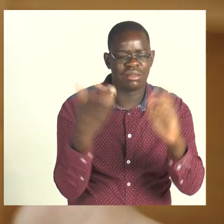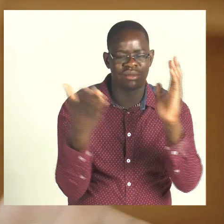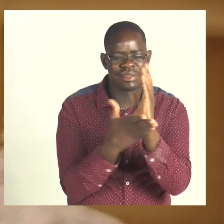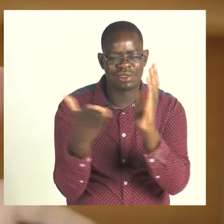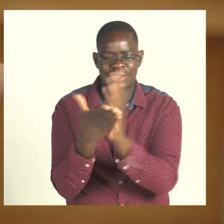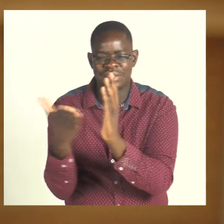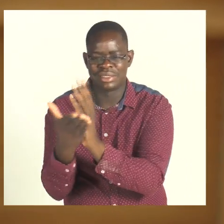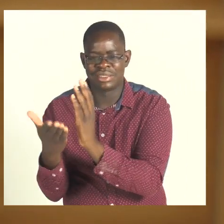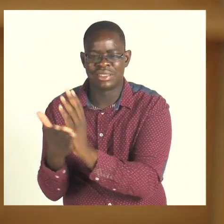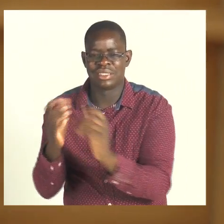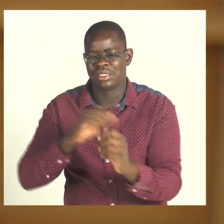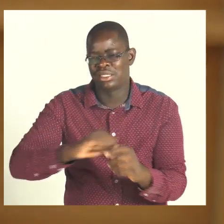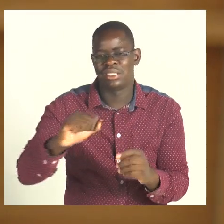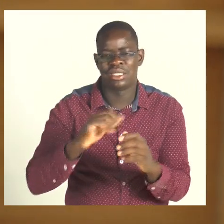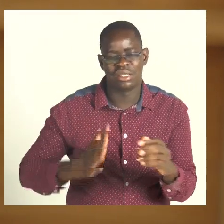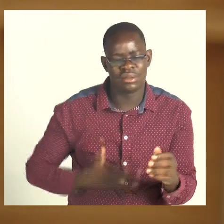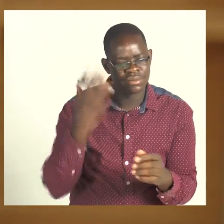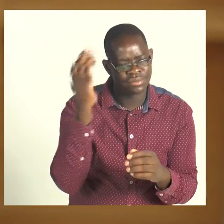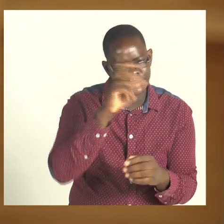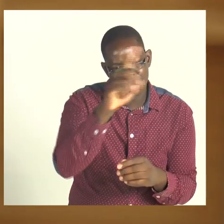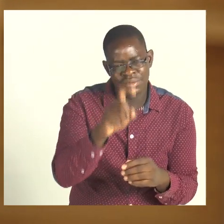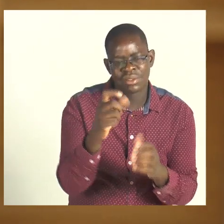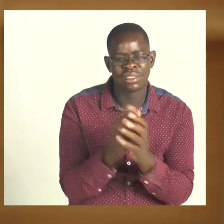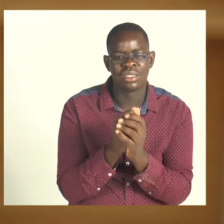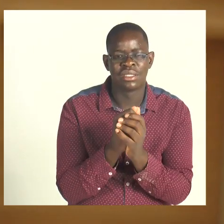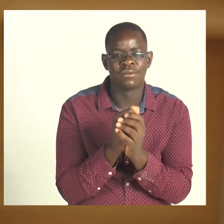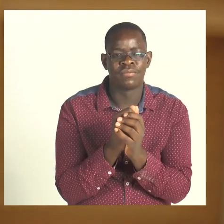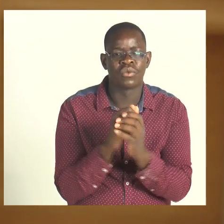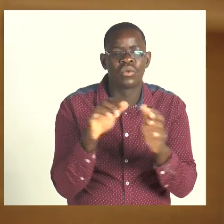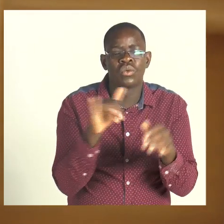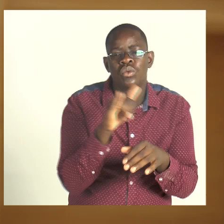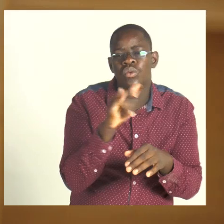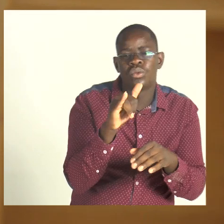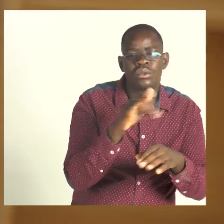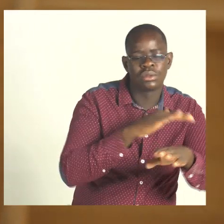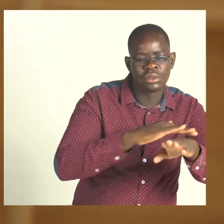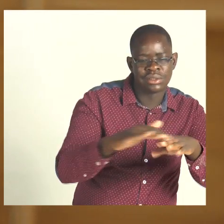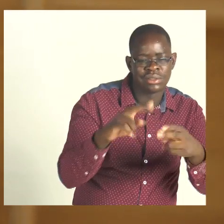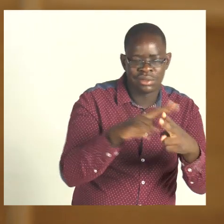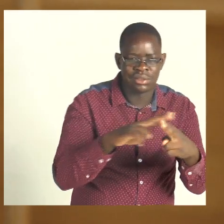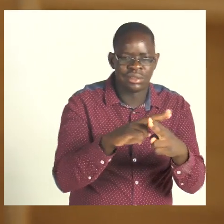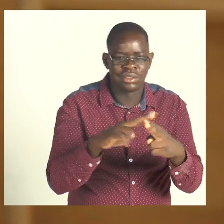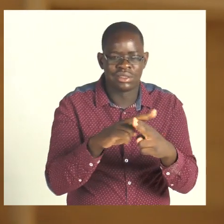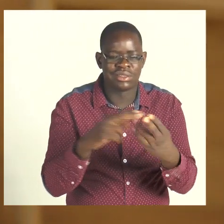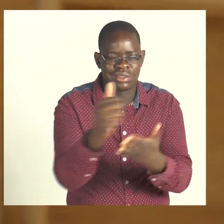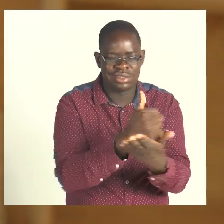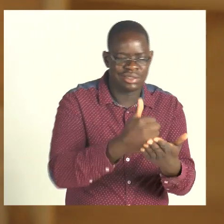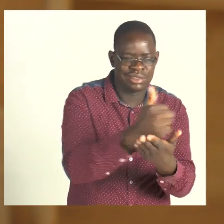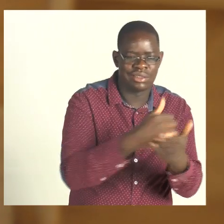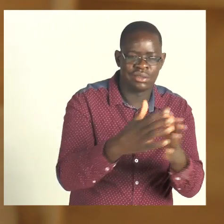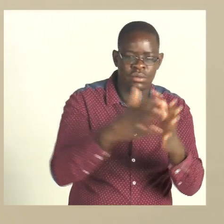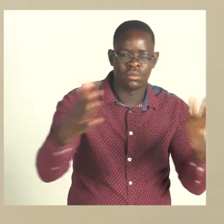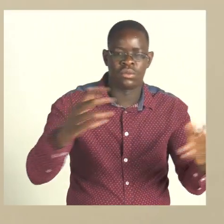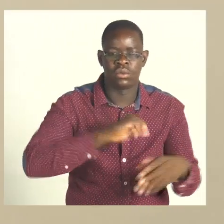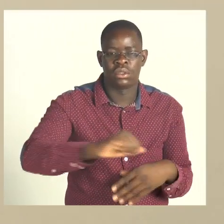land. I wanted to ask, what method can I use to clear more land?